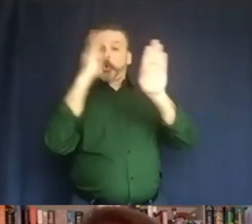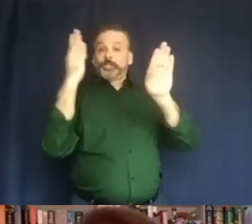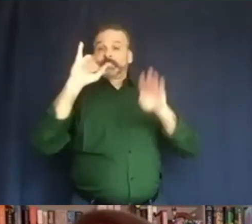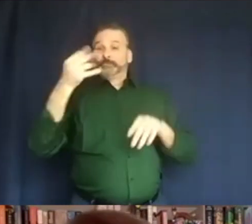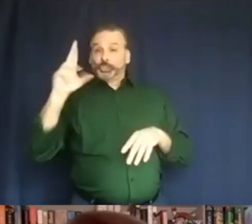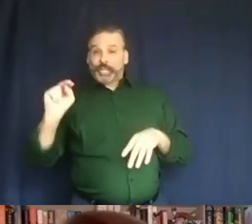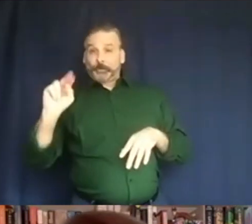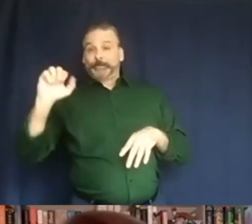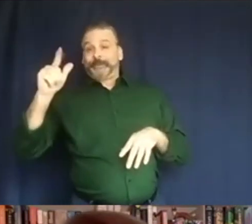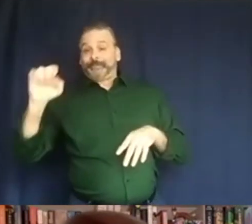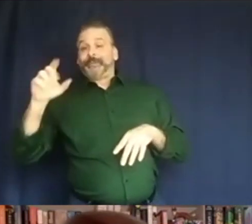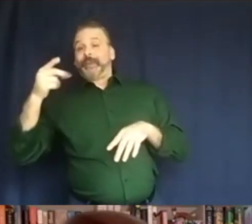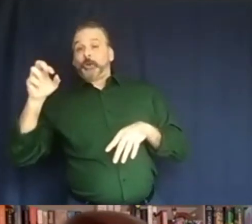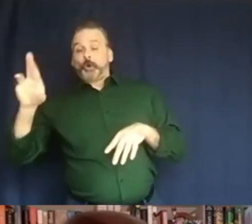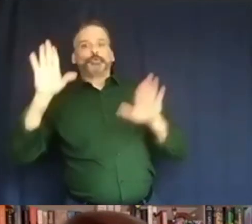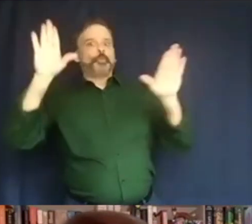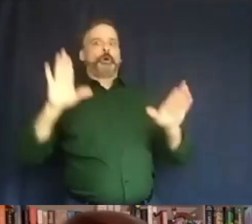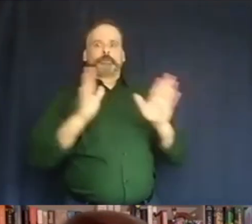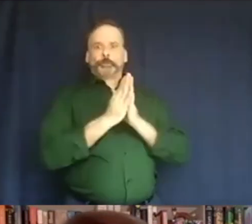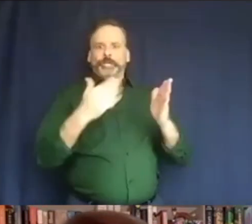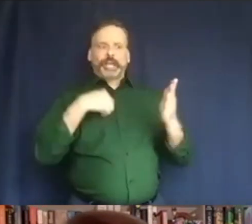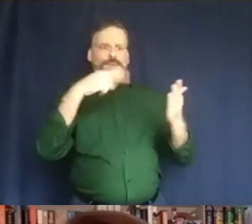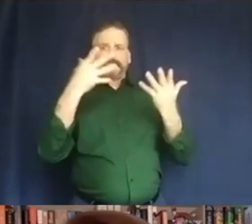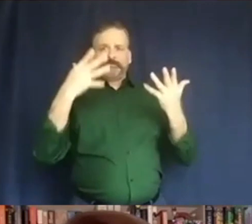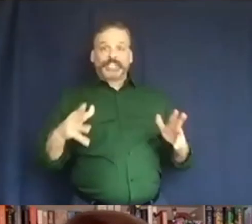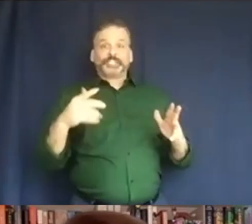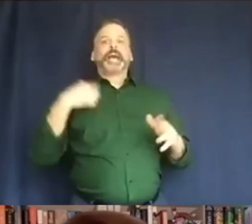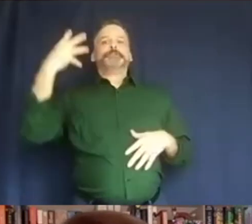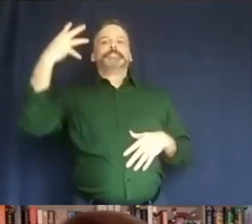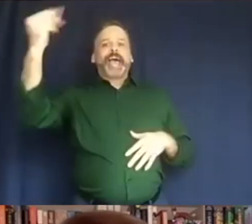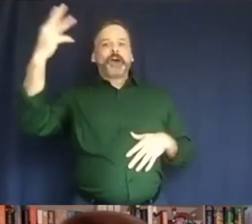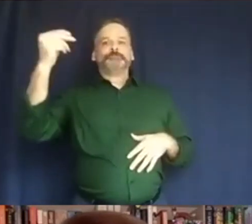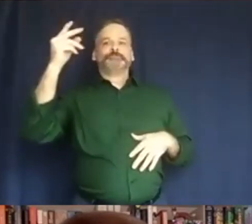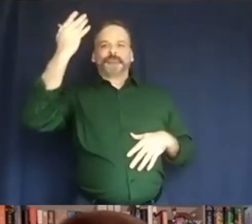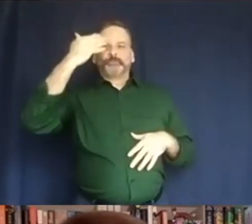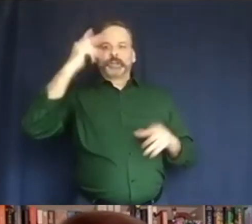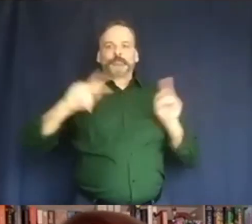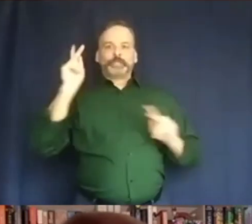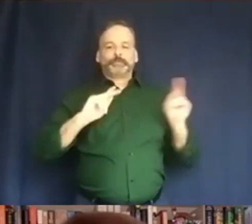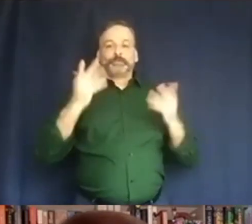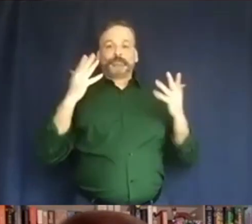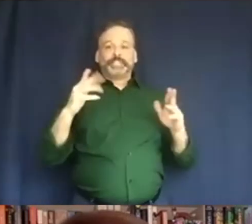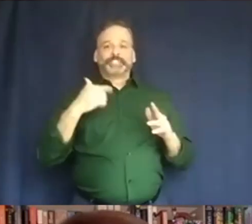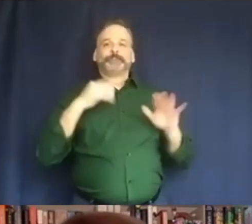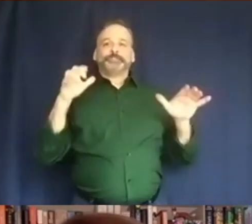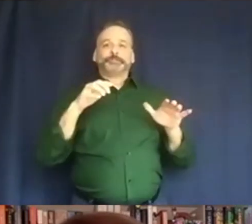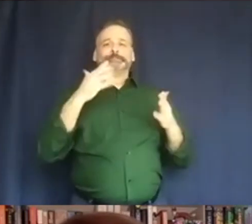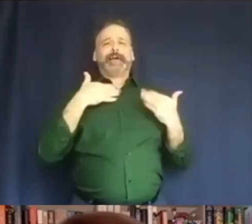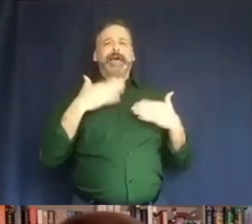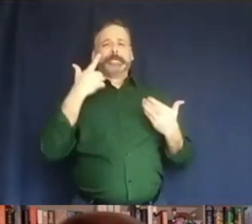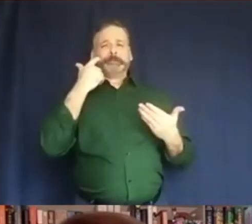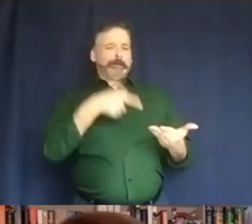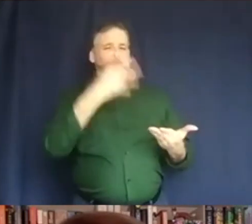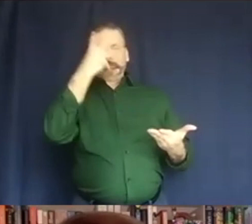book. And when I finished it, I was in public when I finished it, and I was kind of doing one of those very happy cries. And I was like, that was